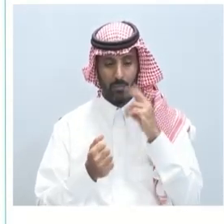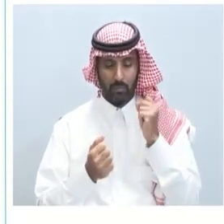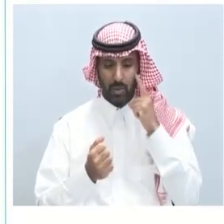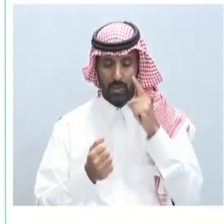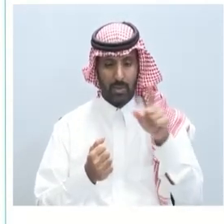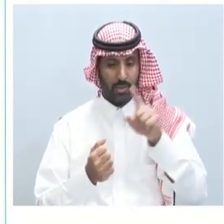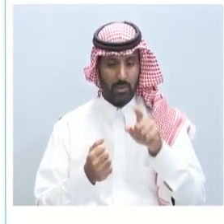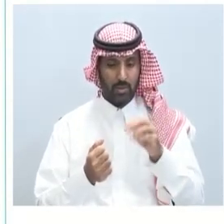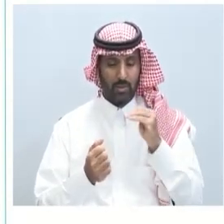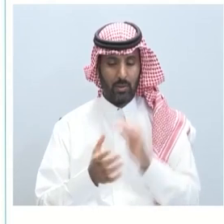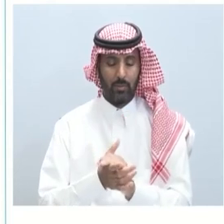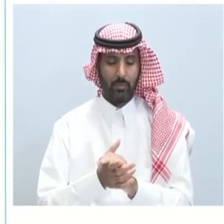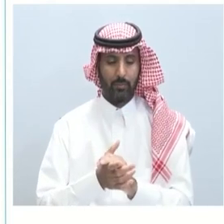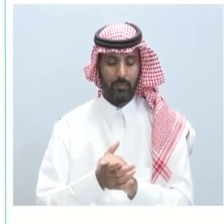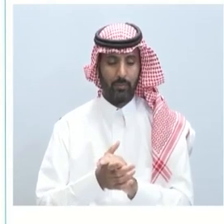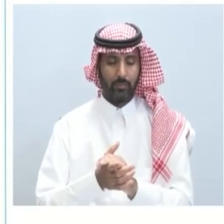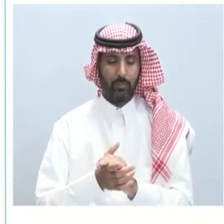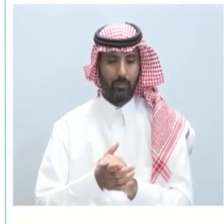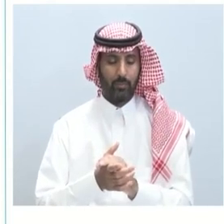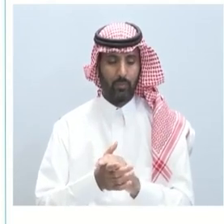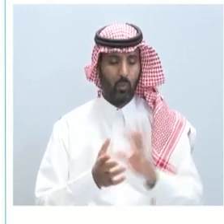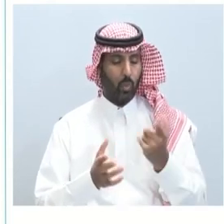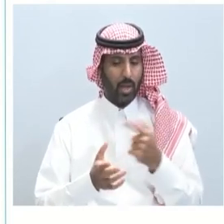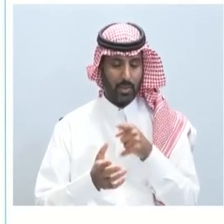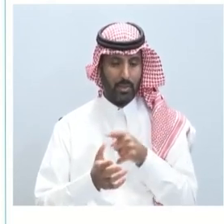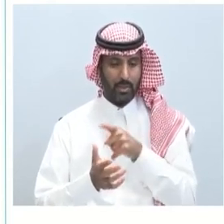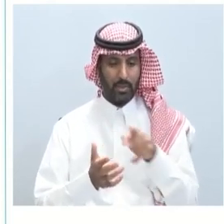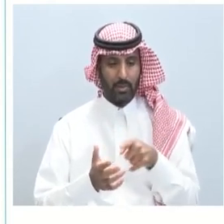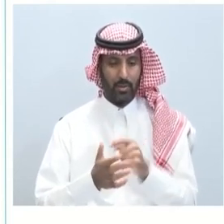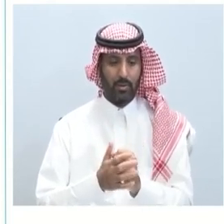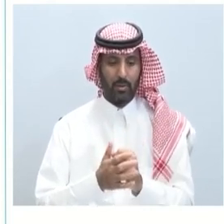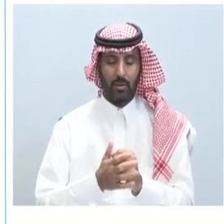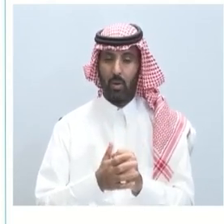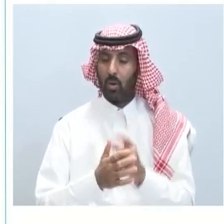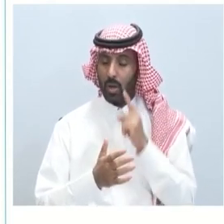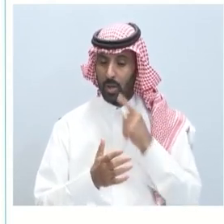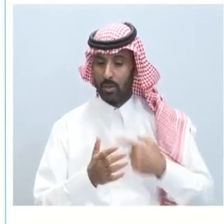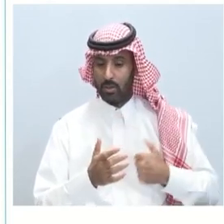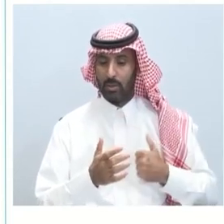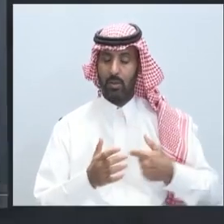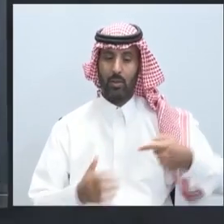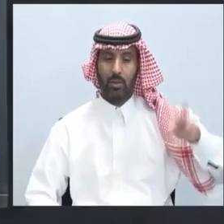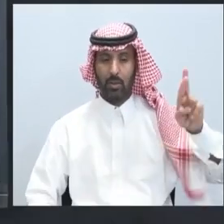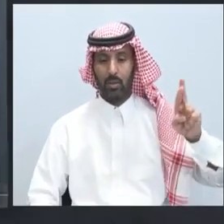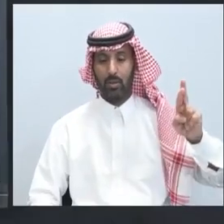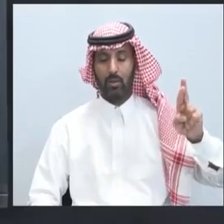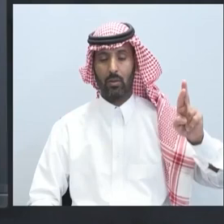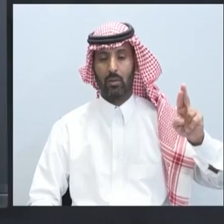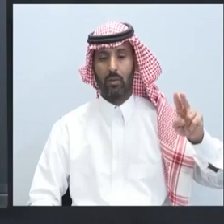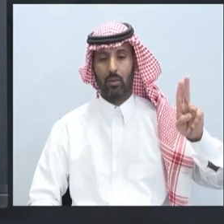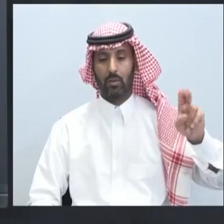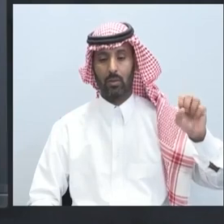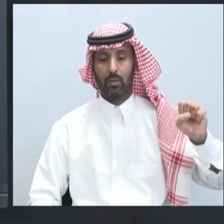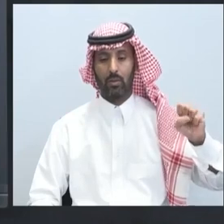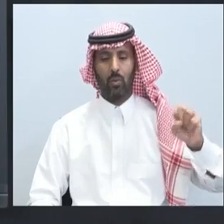comprehension, answer the questions. Why is Russ at the airport? Remember the first incident? Russ, who saw the